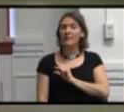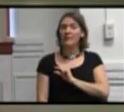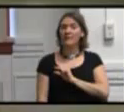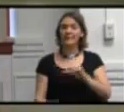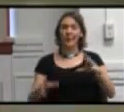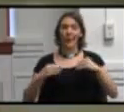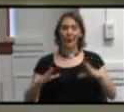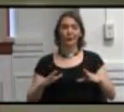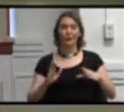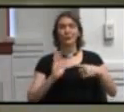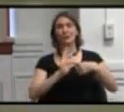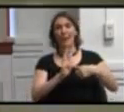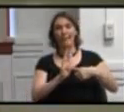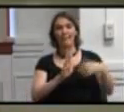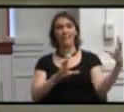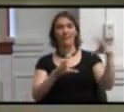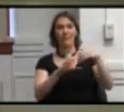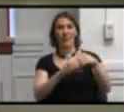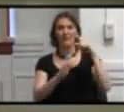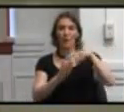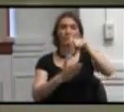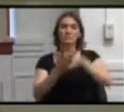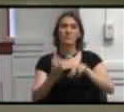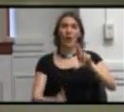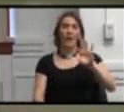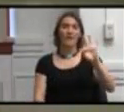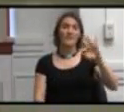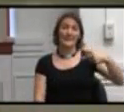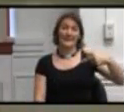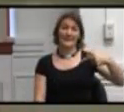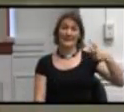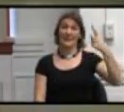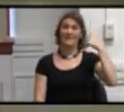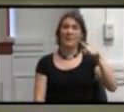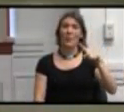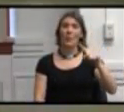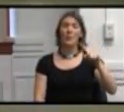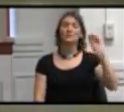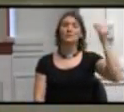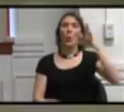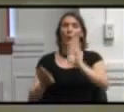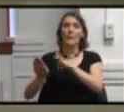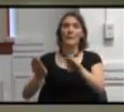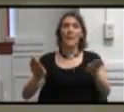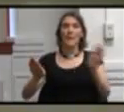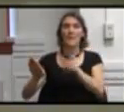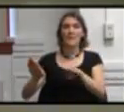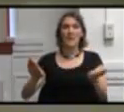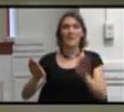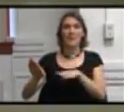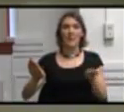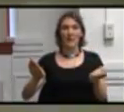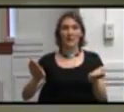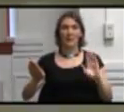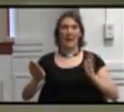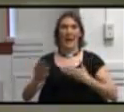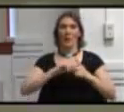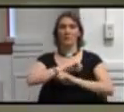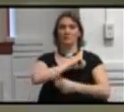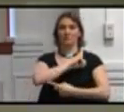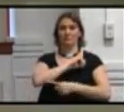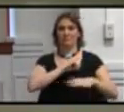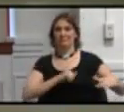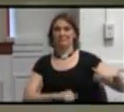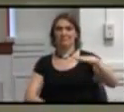owner representative to develop request for proposals for a solar array to cover our covered landfill.